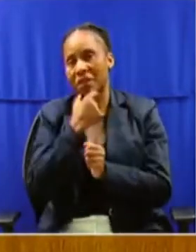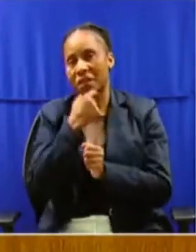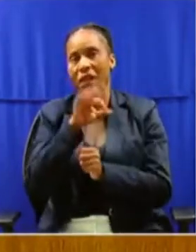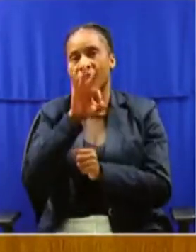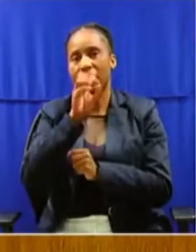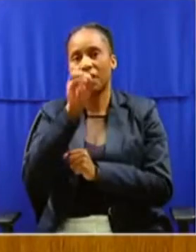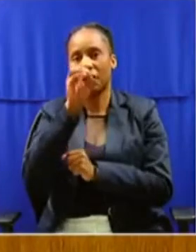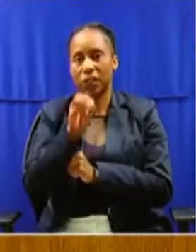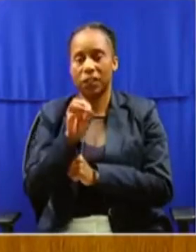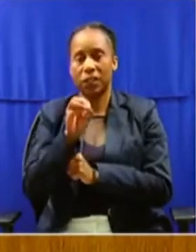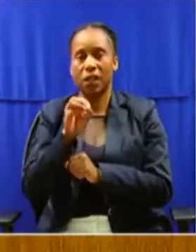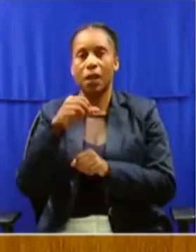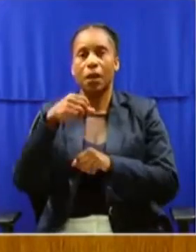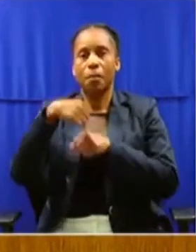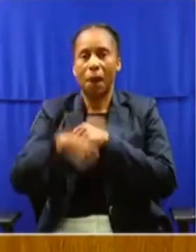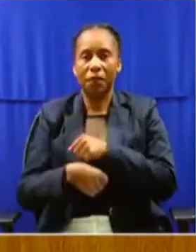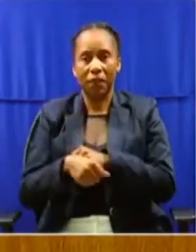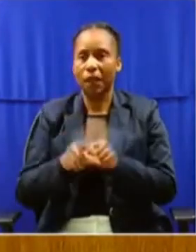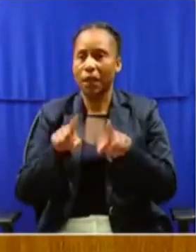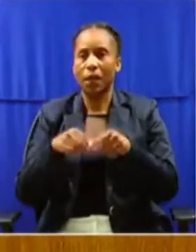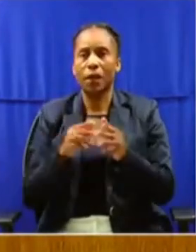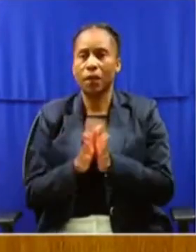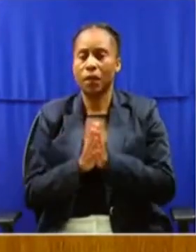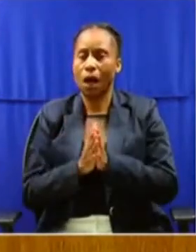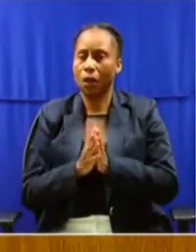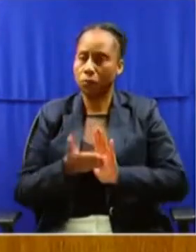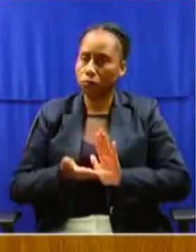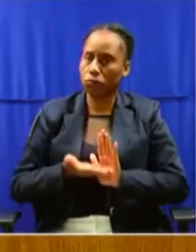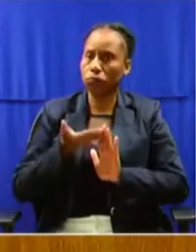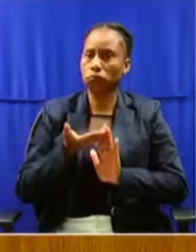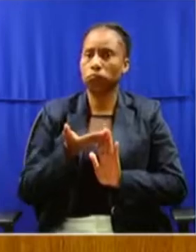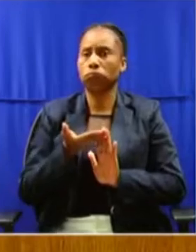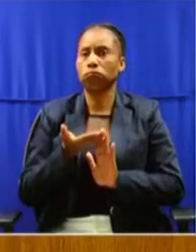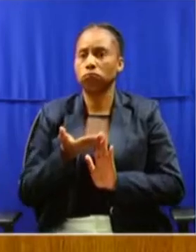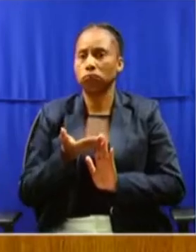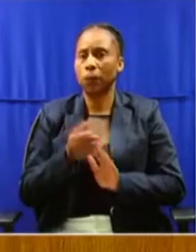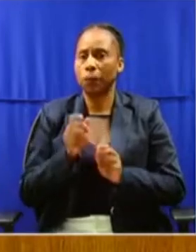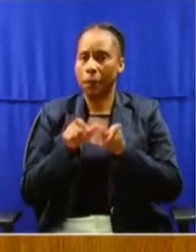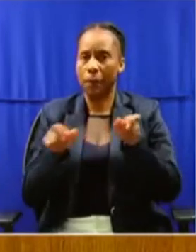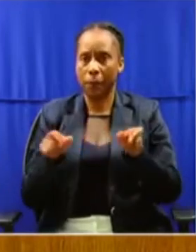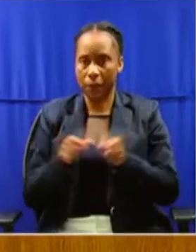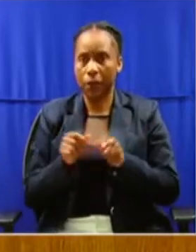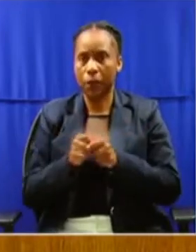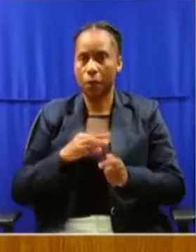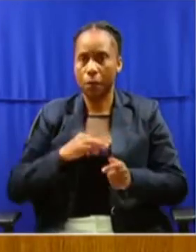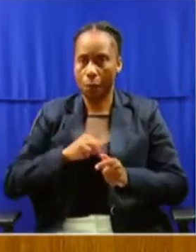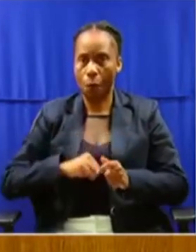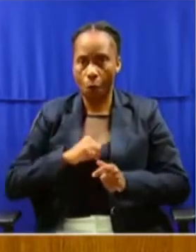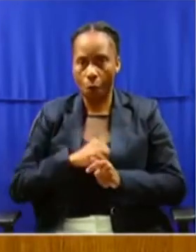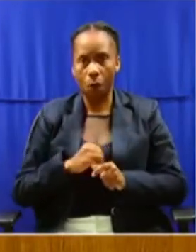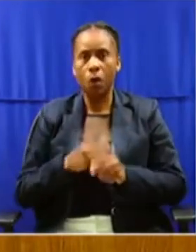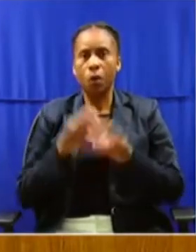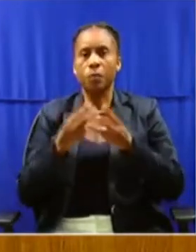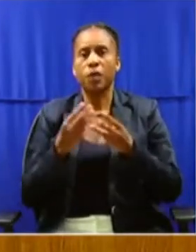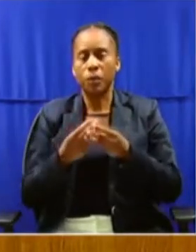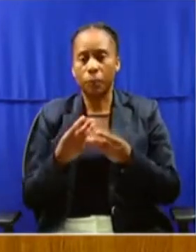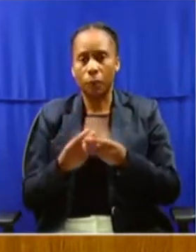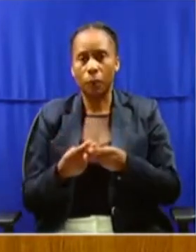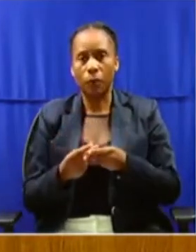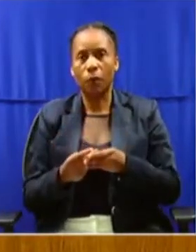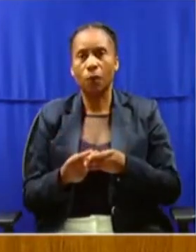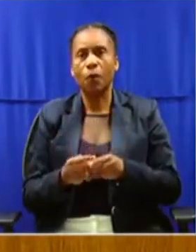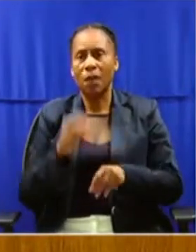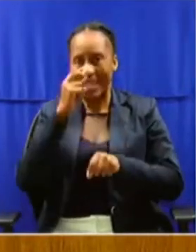lift the national mood or stave off the simple facts. The ANC has systematically destroyed large-scale employment